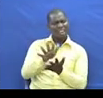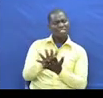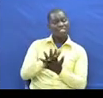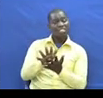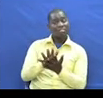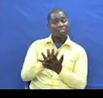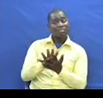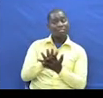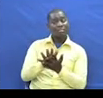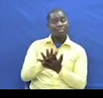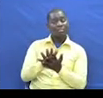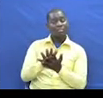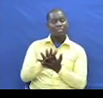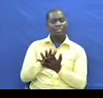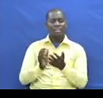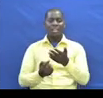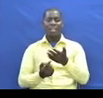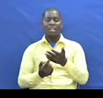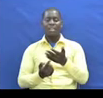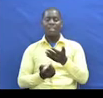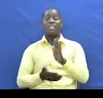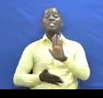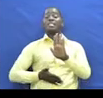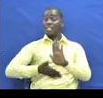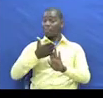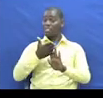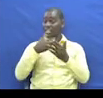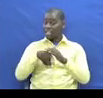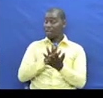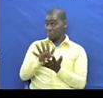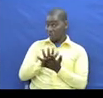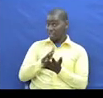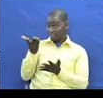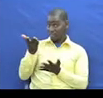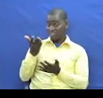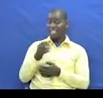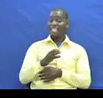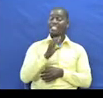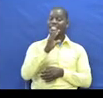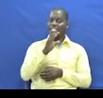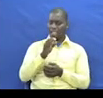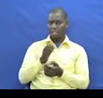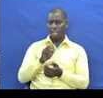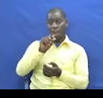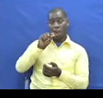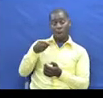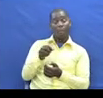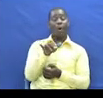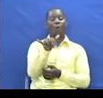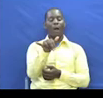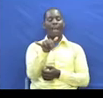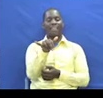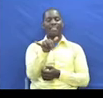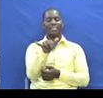be established from this pictorial here, C, comma y.